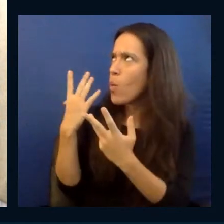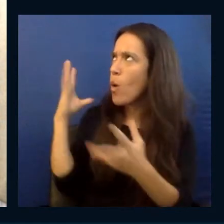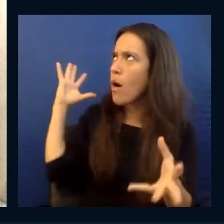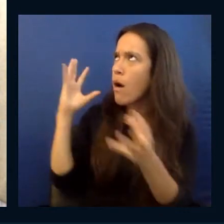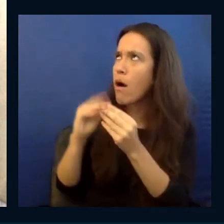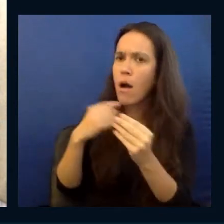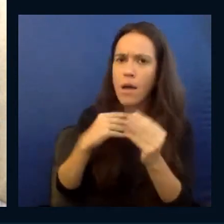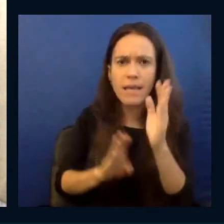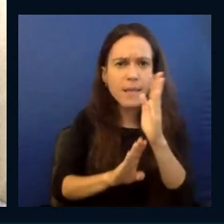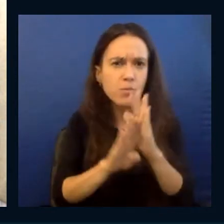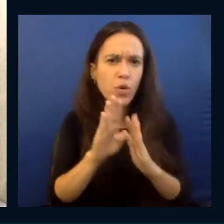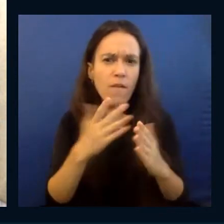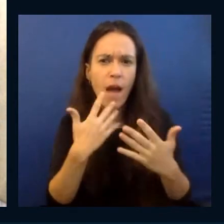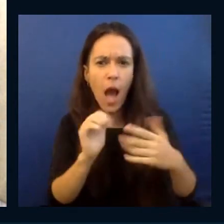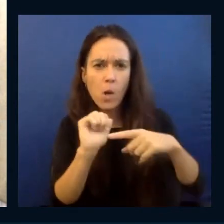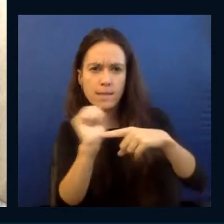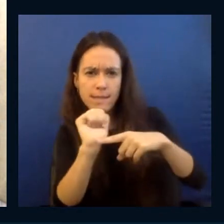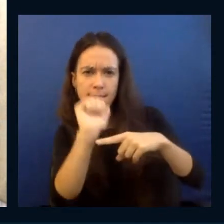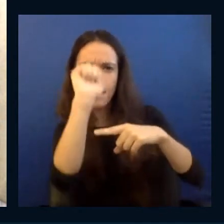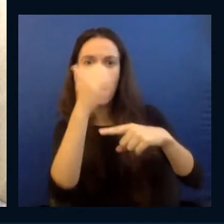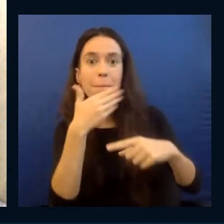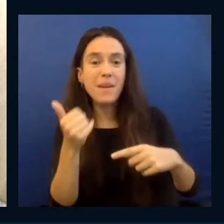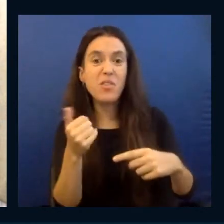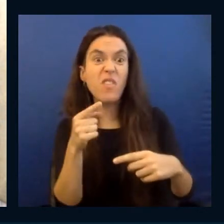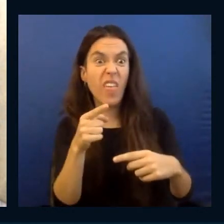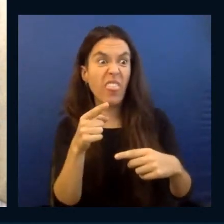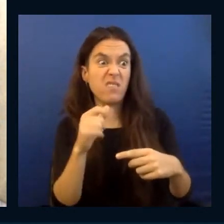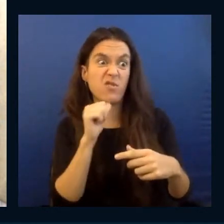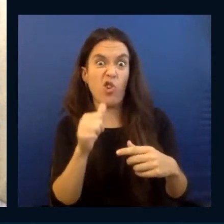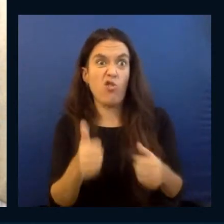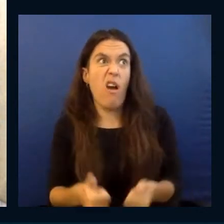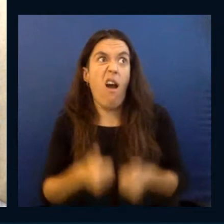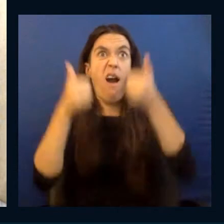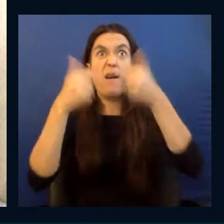improve and become better, they're not high performing, they're stagnant.